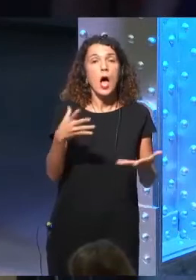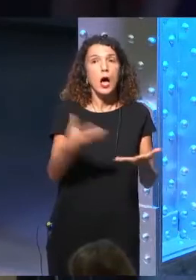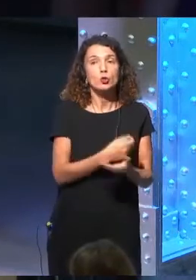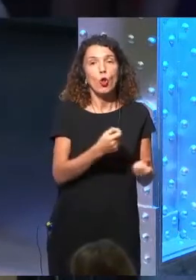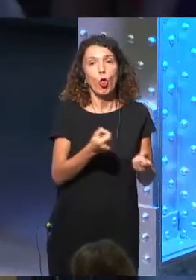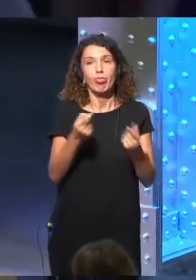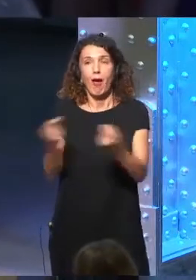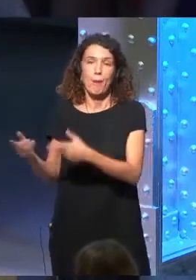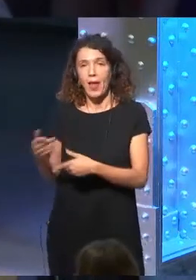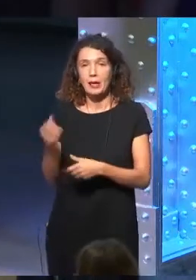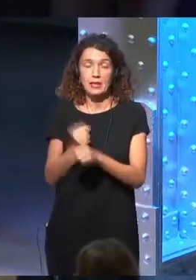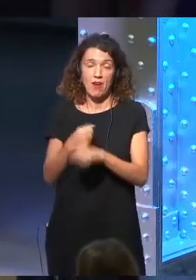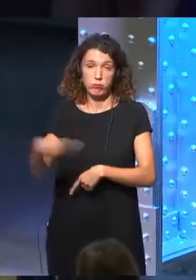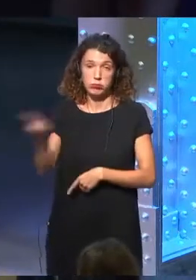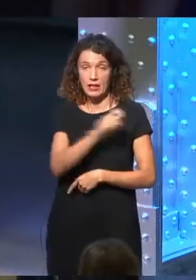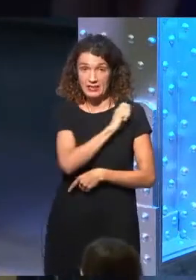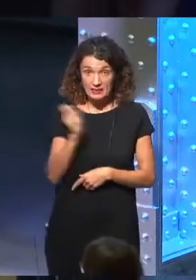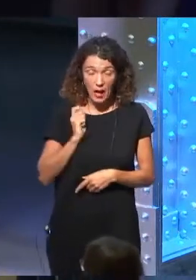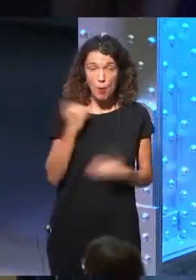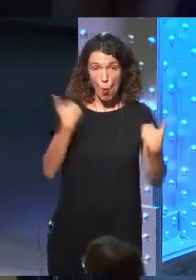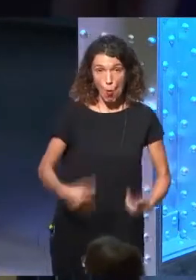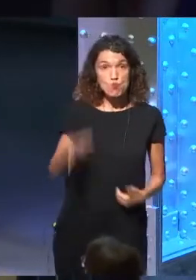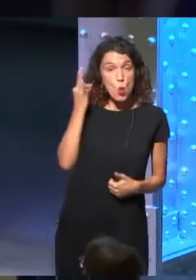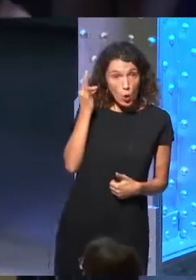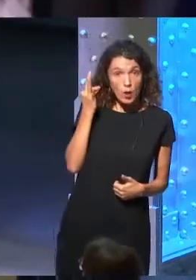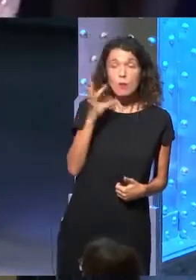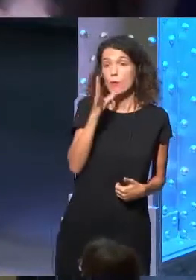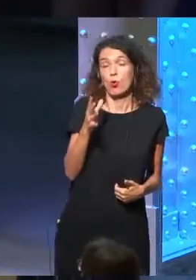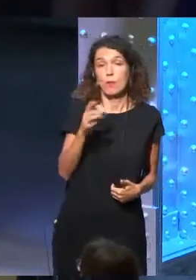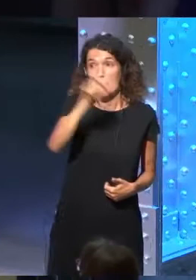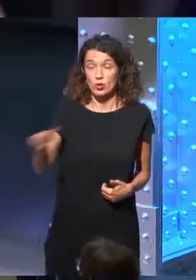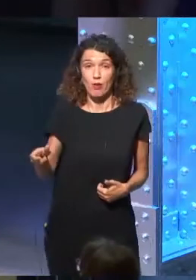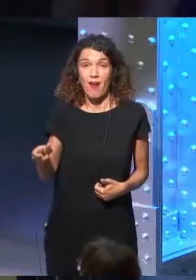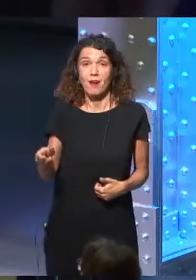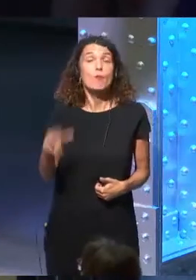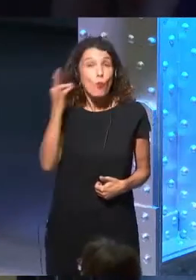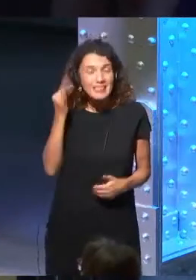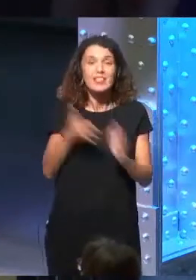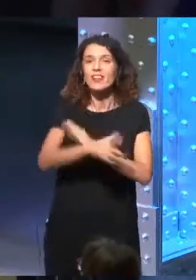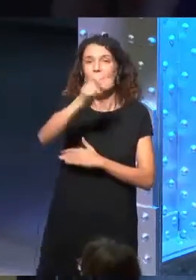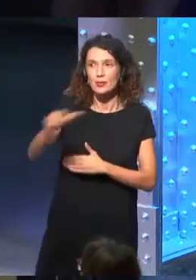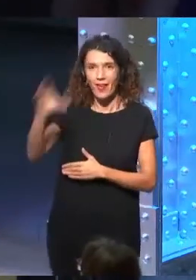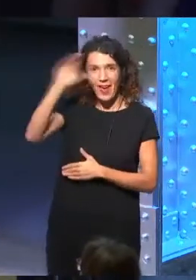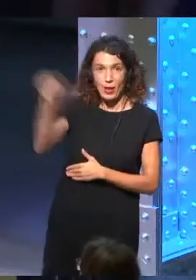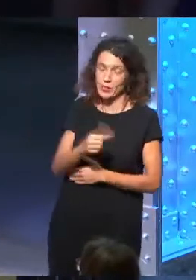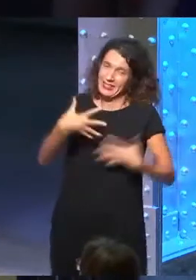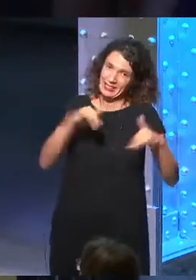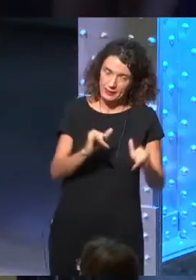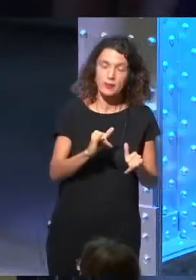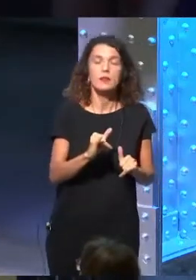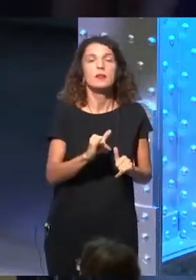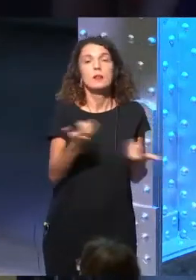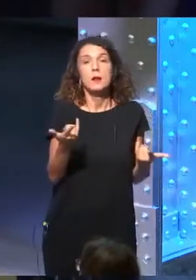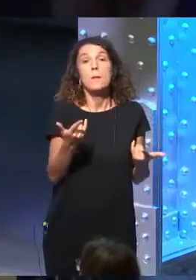saying that women's voices raised in support of women's causes aren't important. You know, you might well